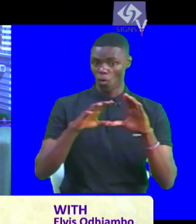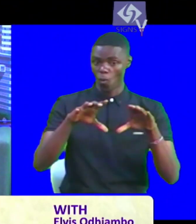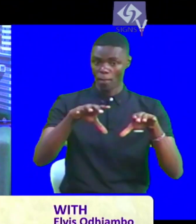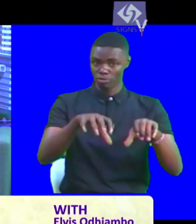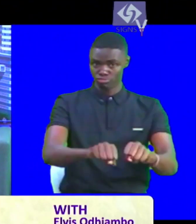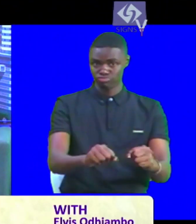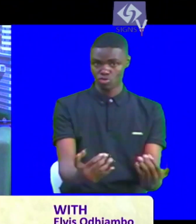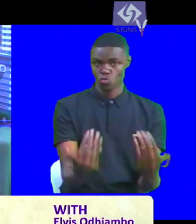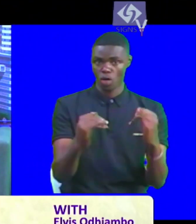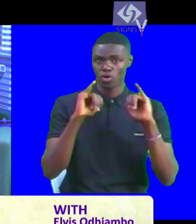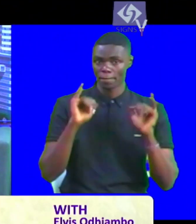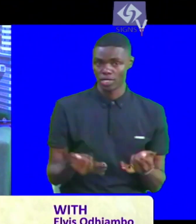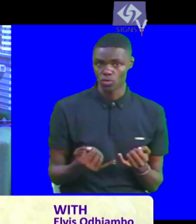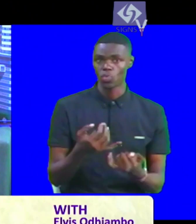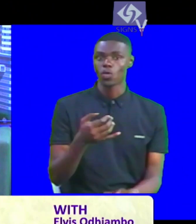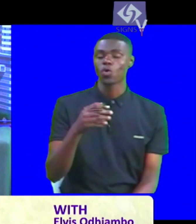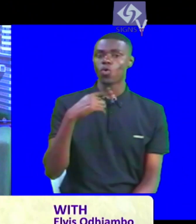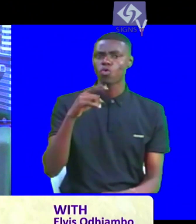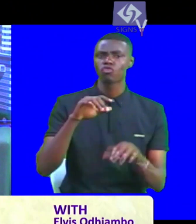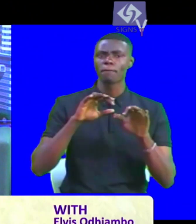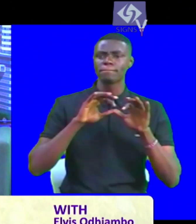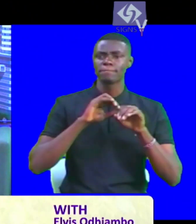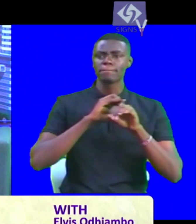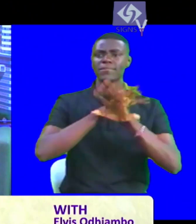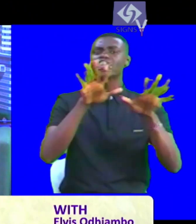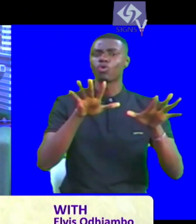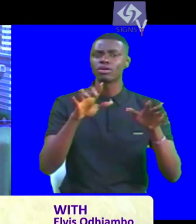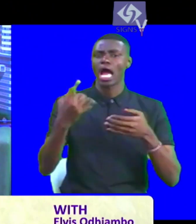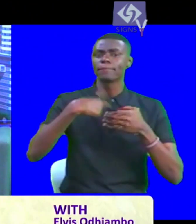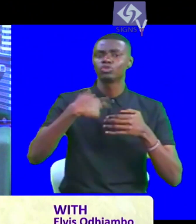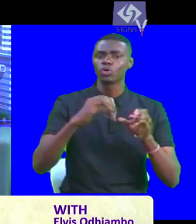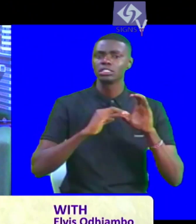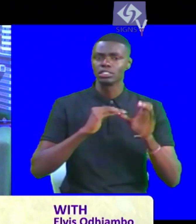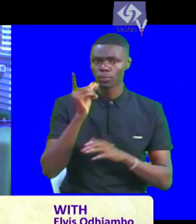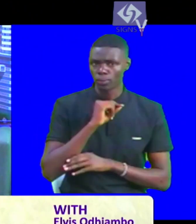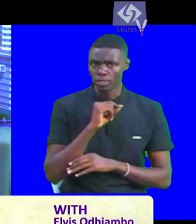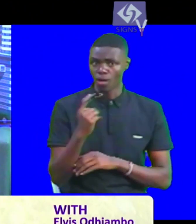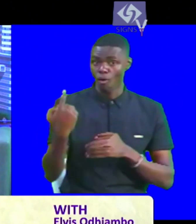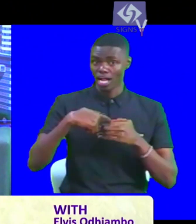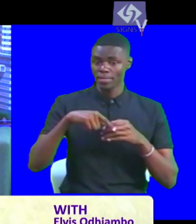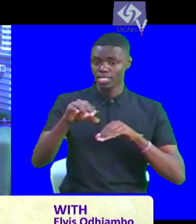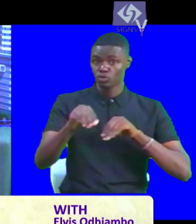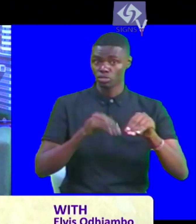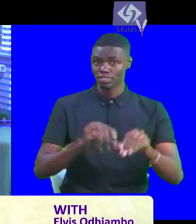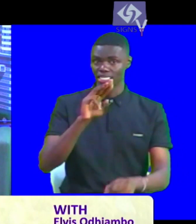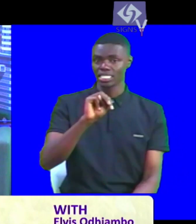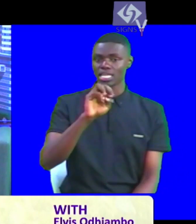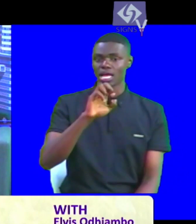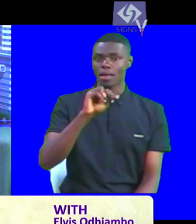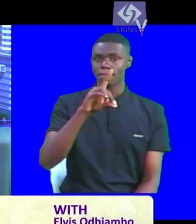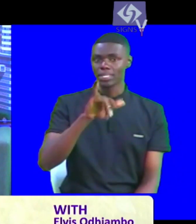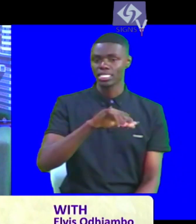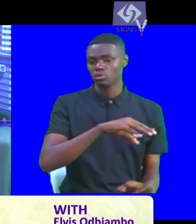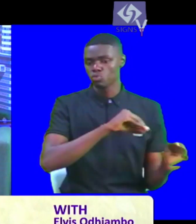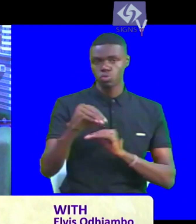Chelsea wamechukua goalkeeper mpya Robert Sanchez ule wa Brighton. Amekuja ameungana na kikosi ya Chelsea. Of course coming in to